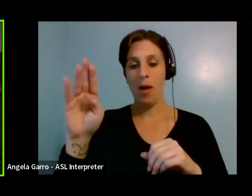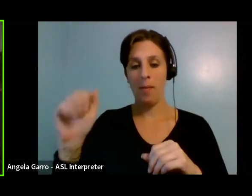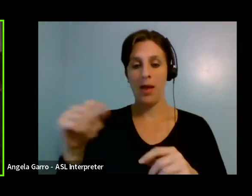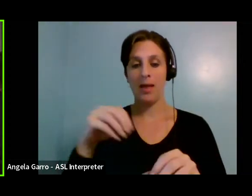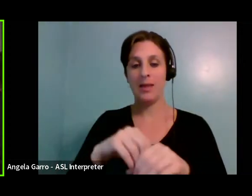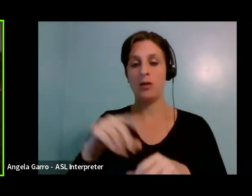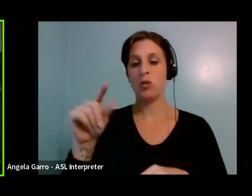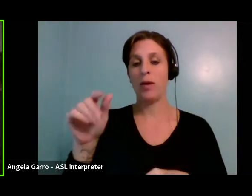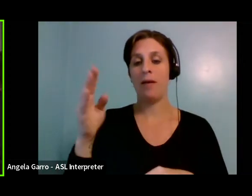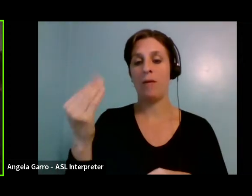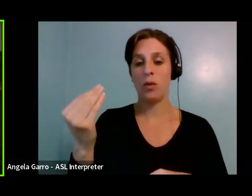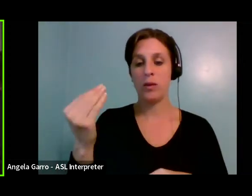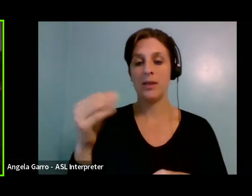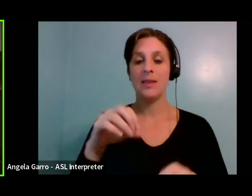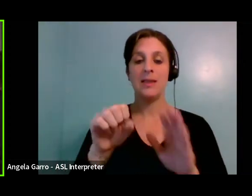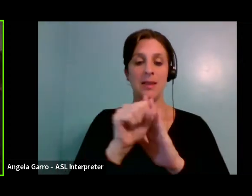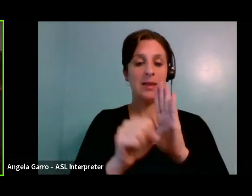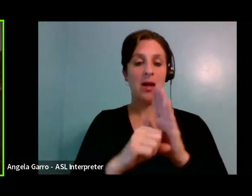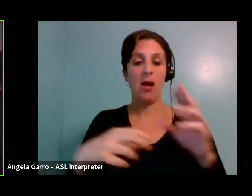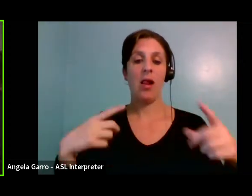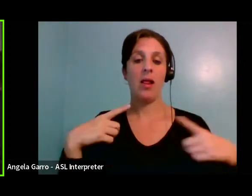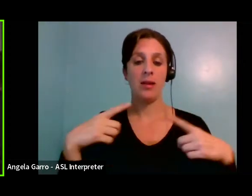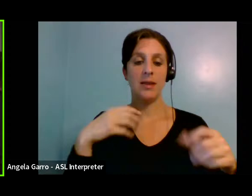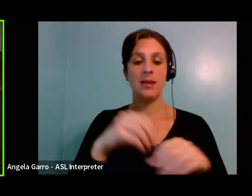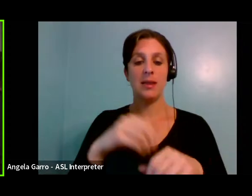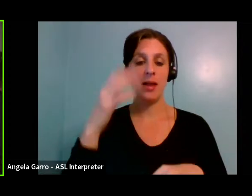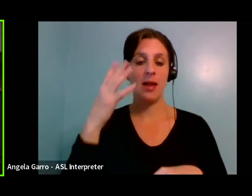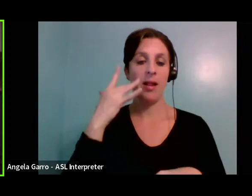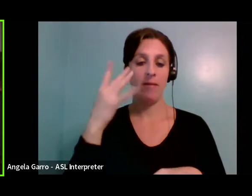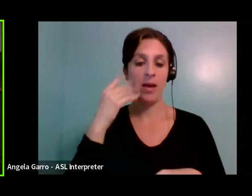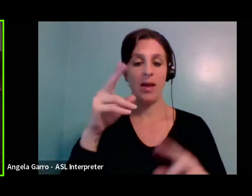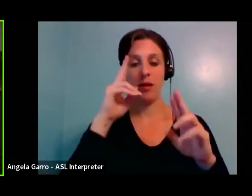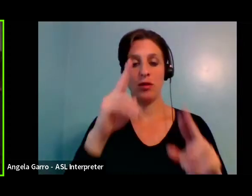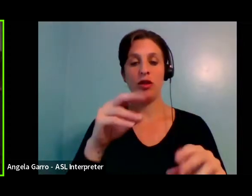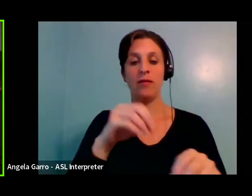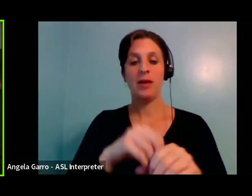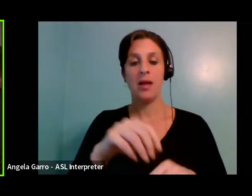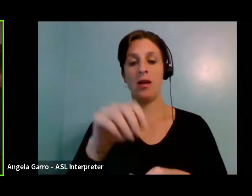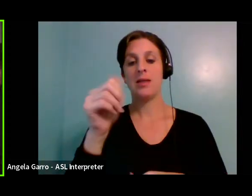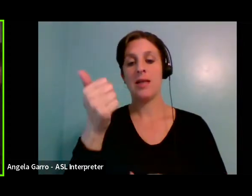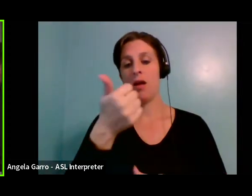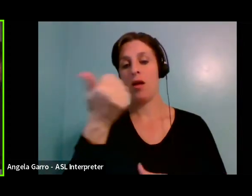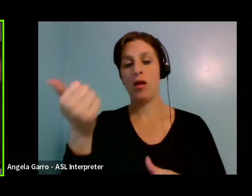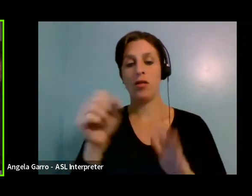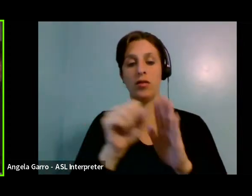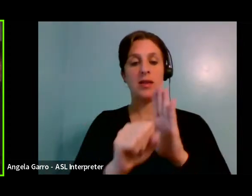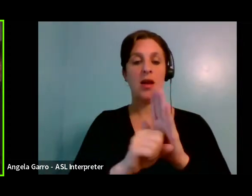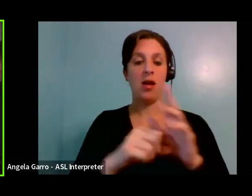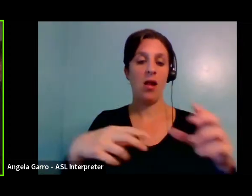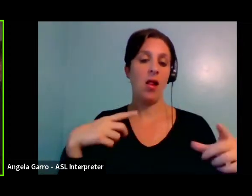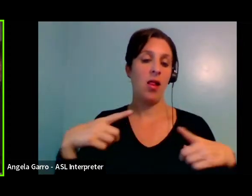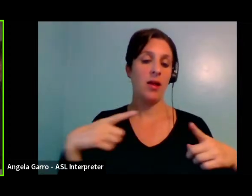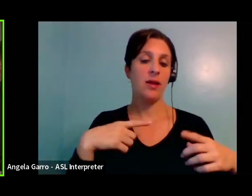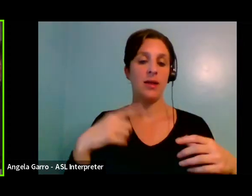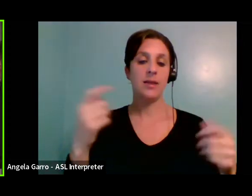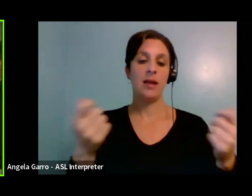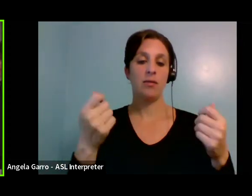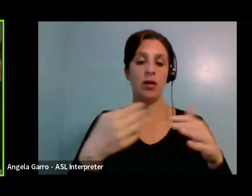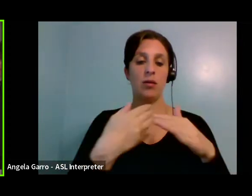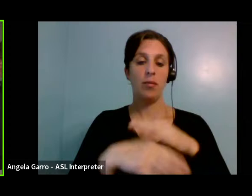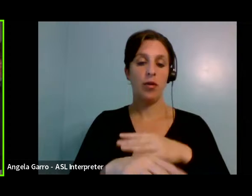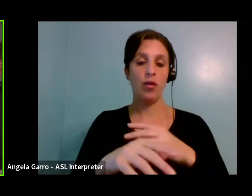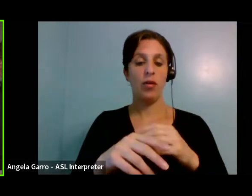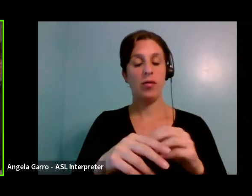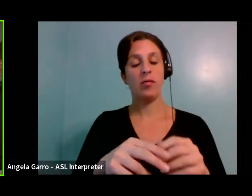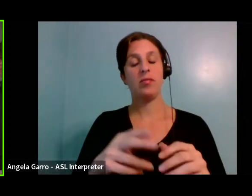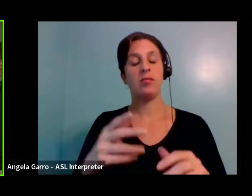2014. It is a state holiday in California and is observed in 10 other states. The holiday celebrates the birth and legacy of